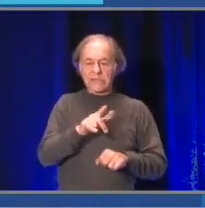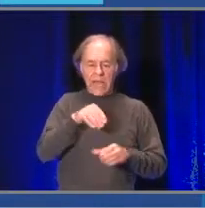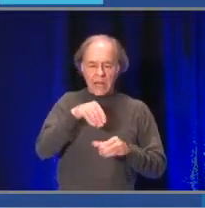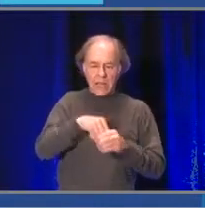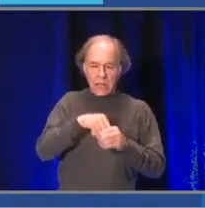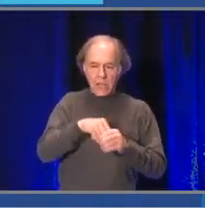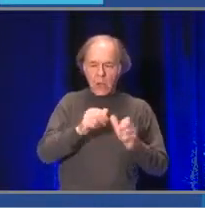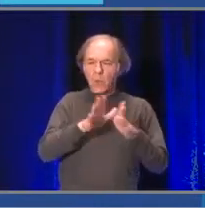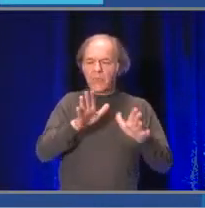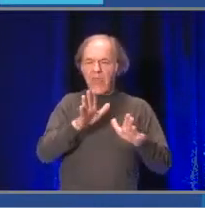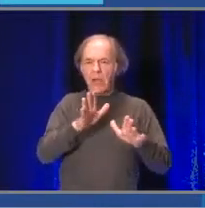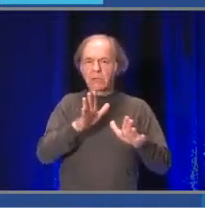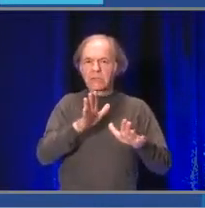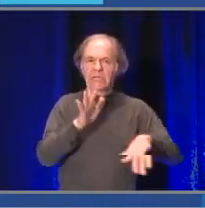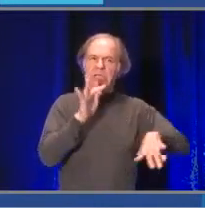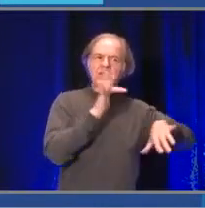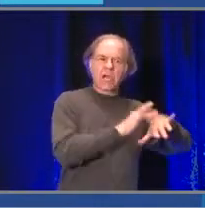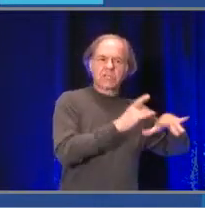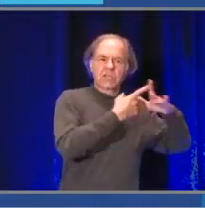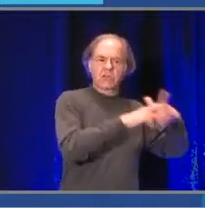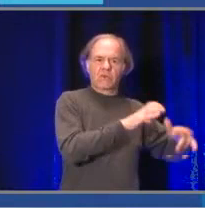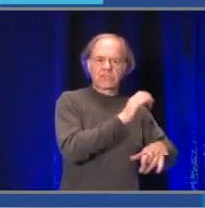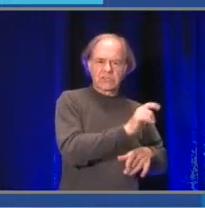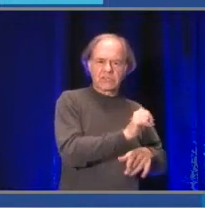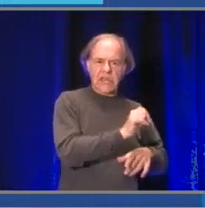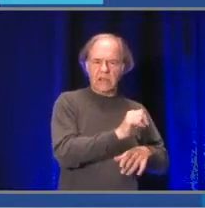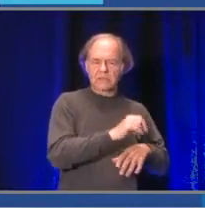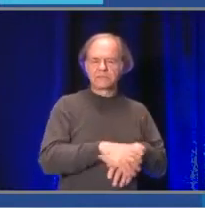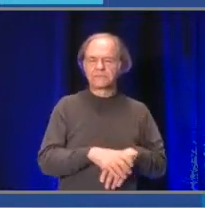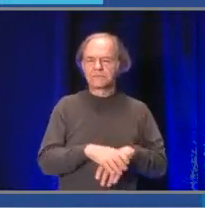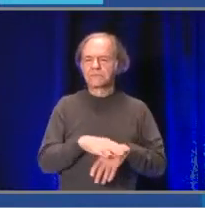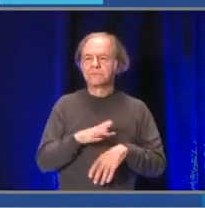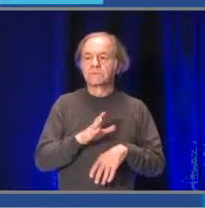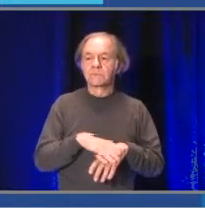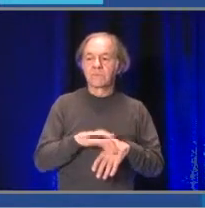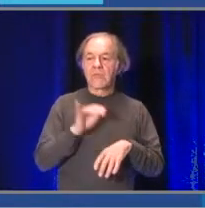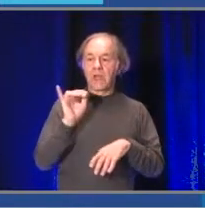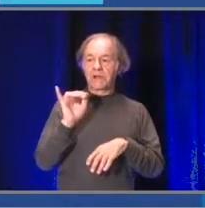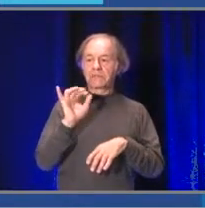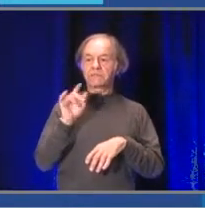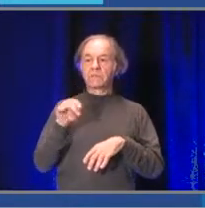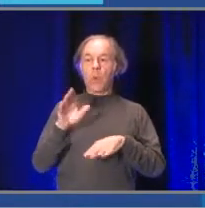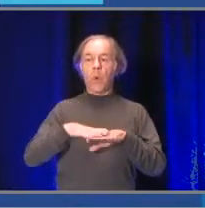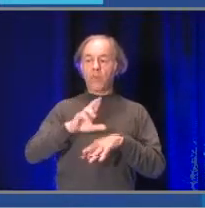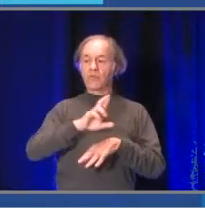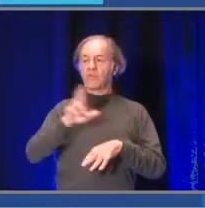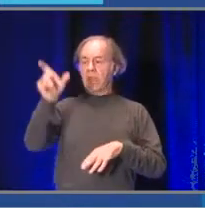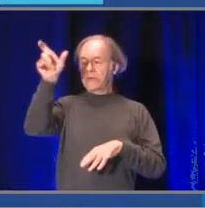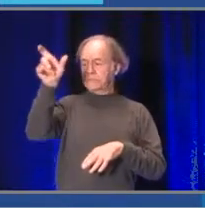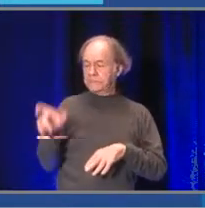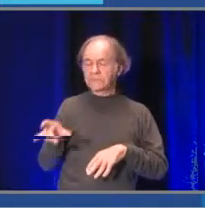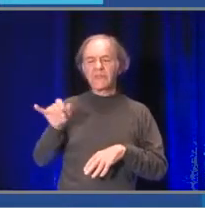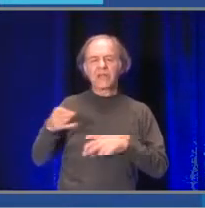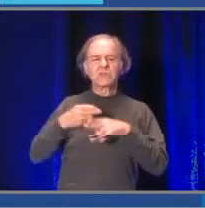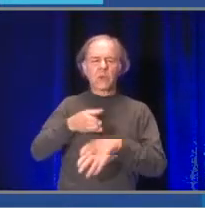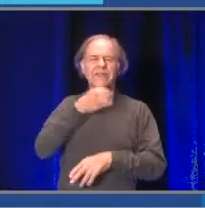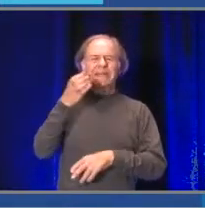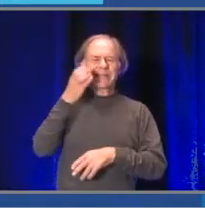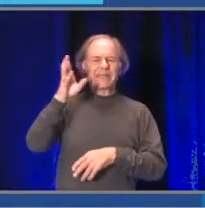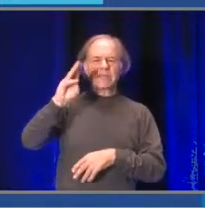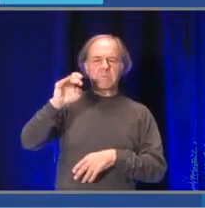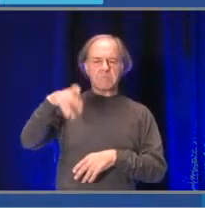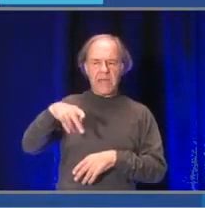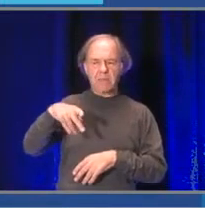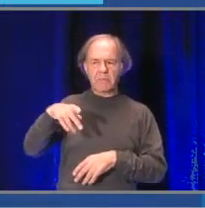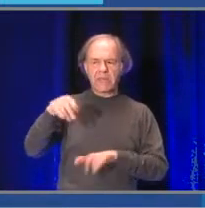content without having to access it. So on the right, you see what we call a heat map. And this heat map contains a list of genes.